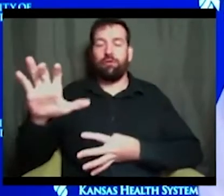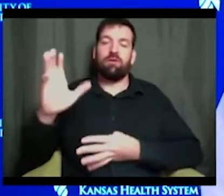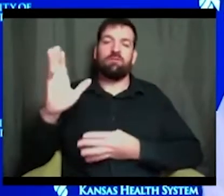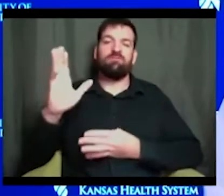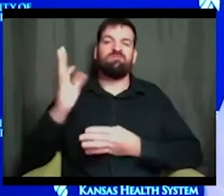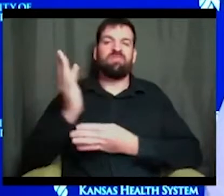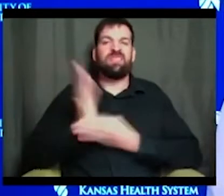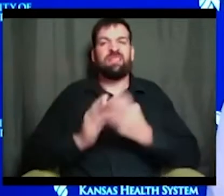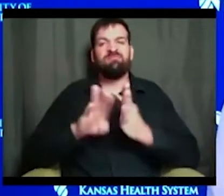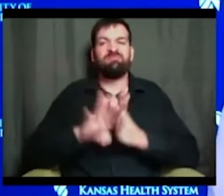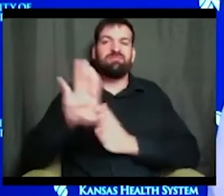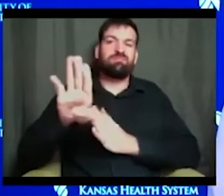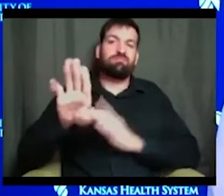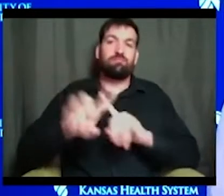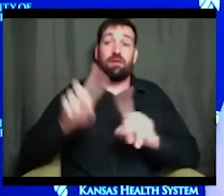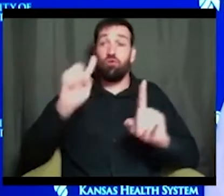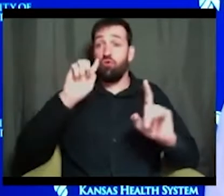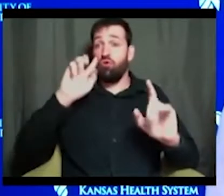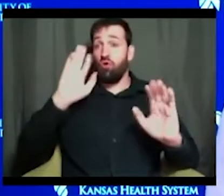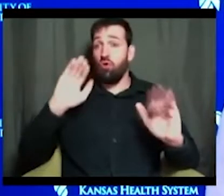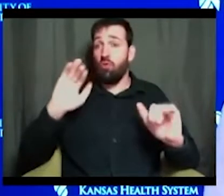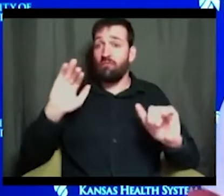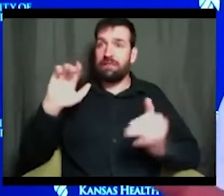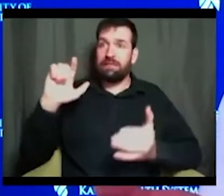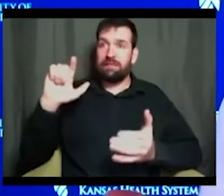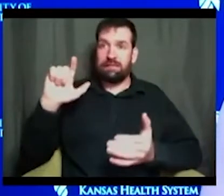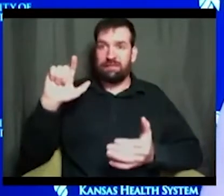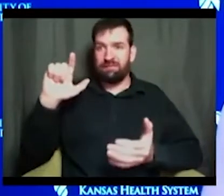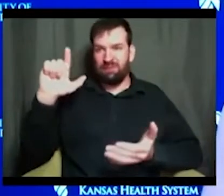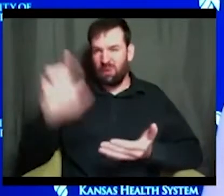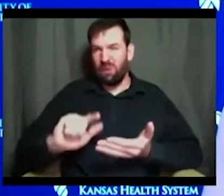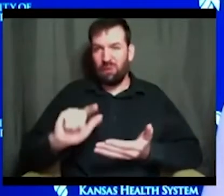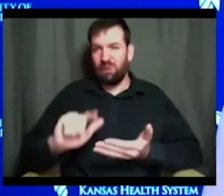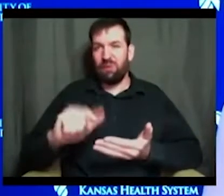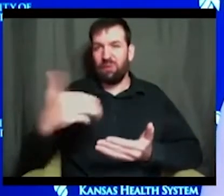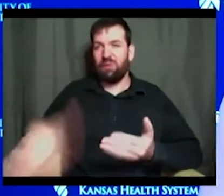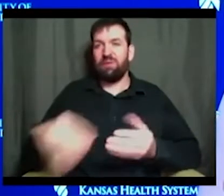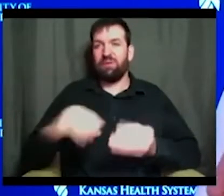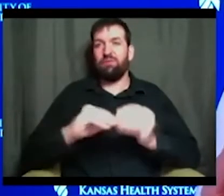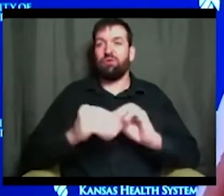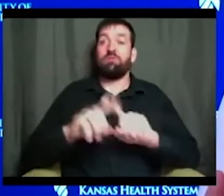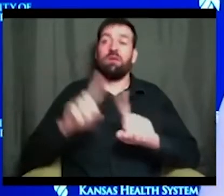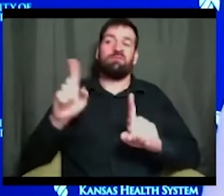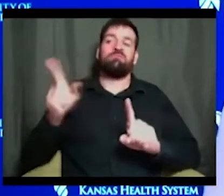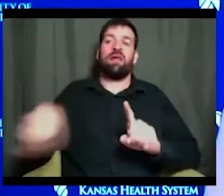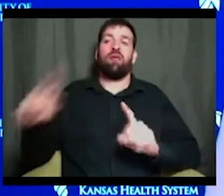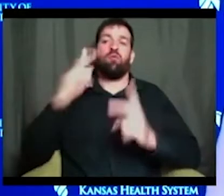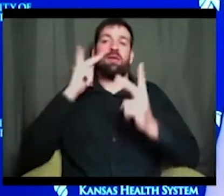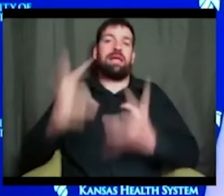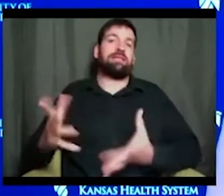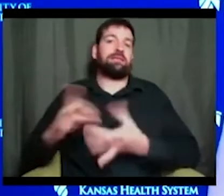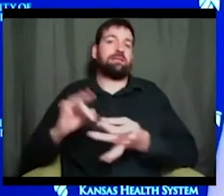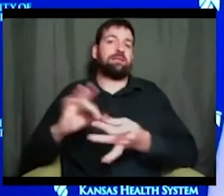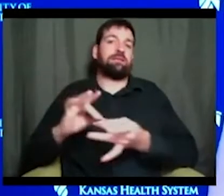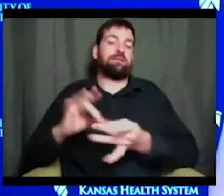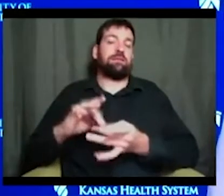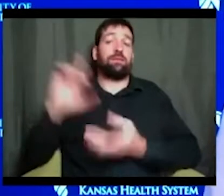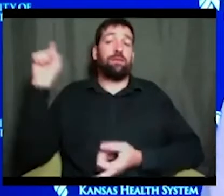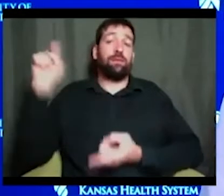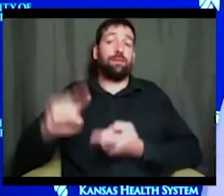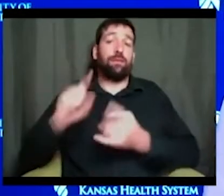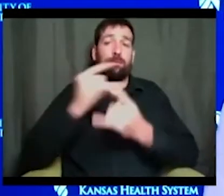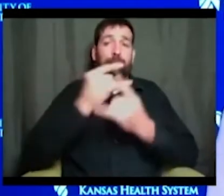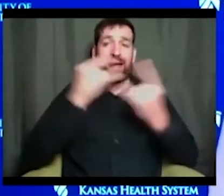but hopefully we will keep it low. But again, as we've heard our guests talk about, with reduced masking and